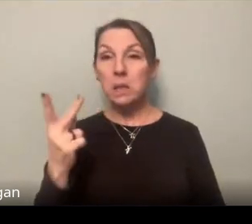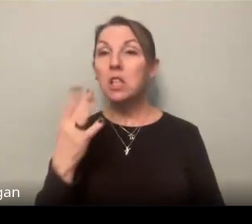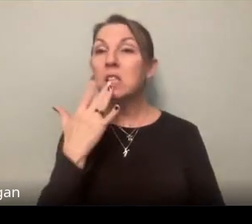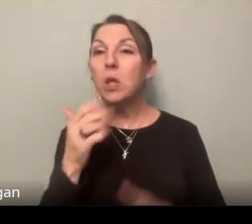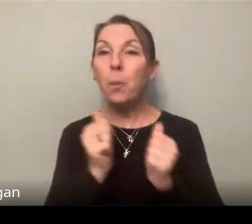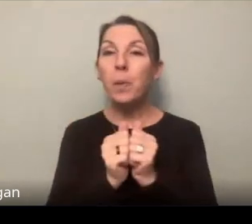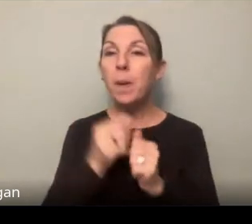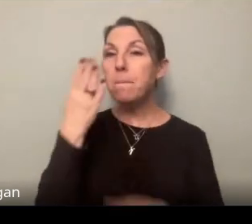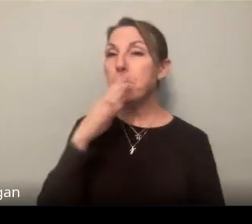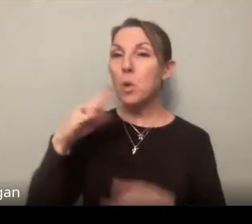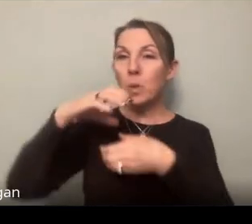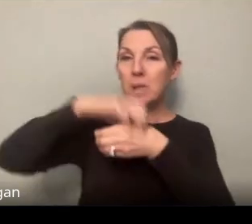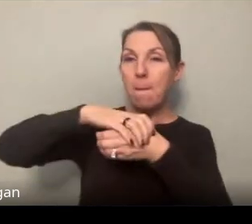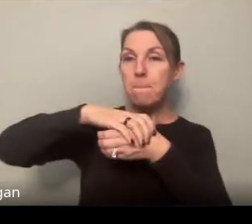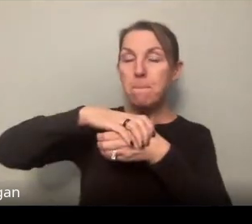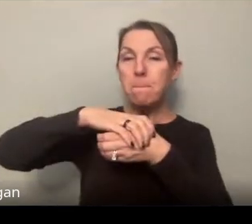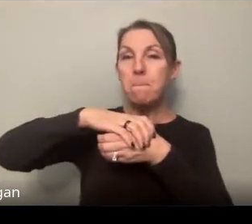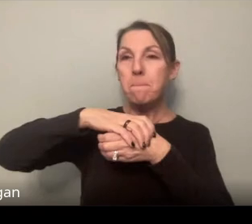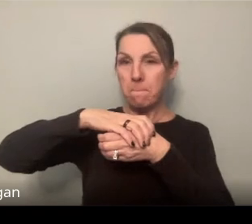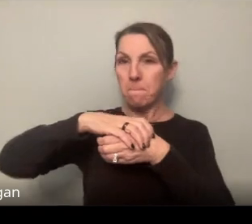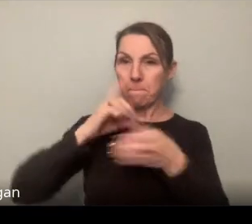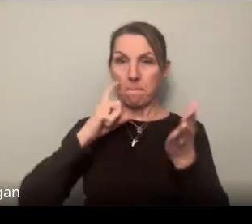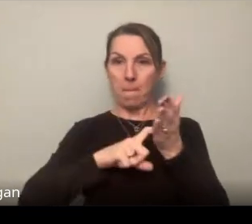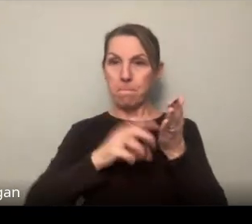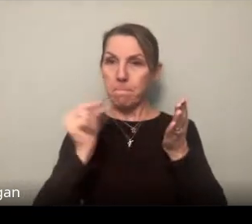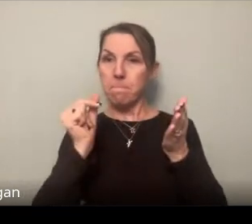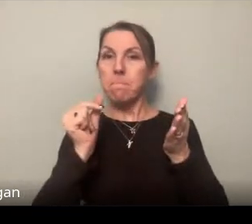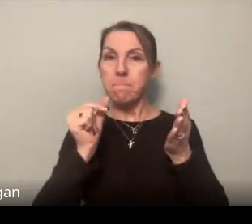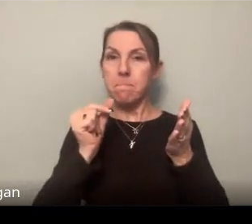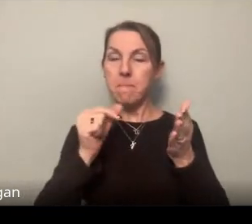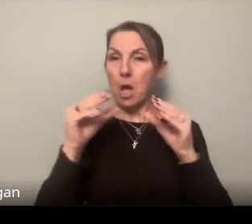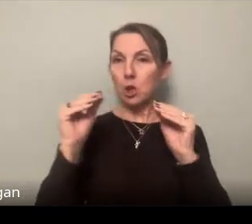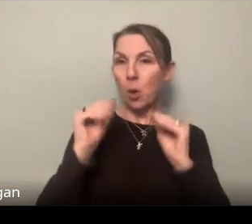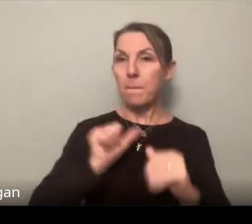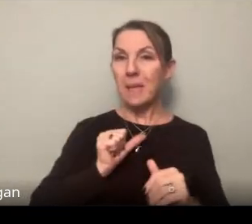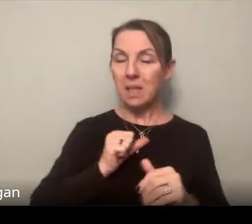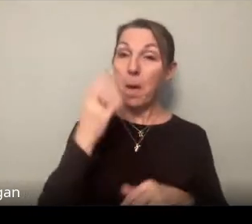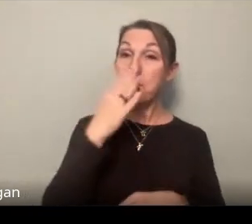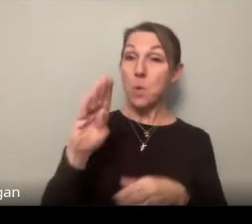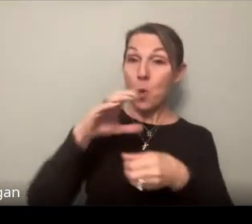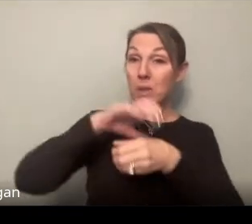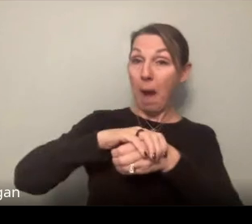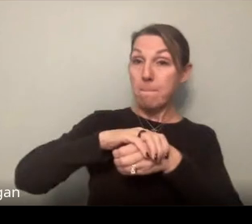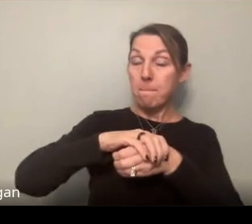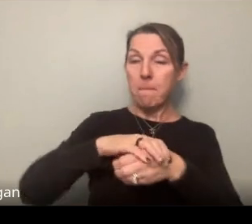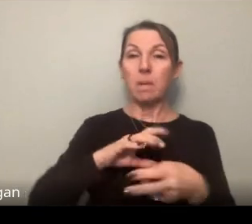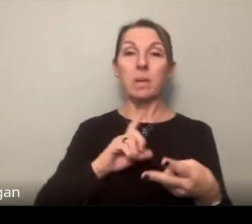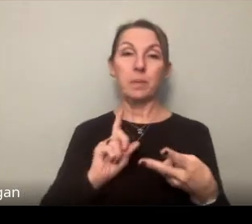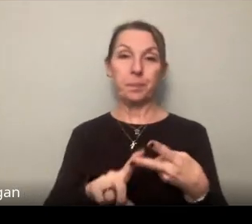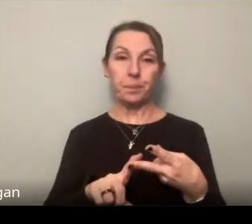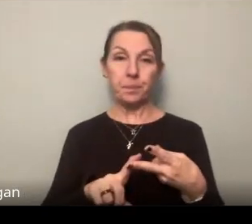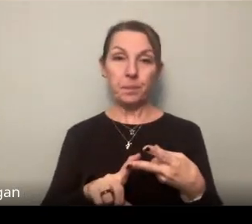with the blue top. Right. You know what I mean? So it like sticks out you've to me taught too. yourself- I've taught myself like, okay, blue top seasoning I like, and